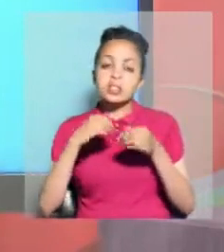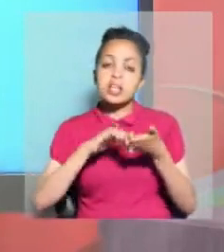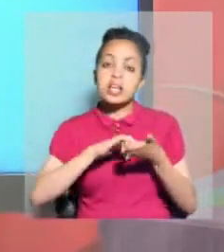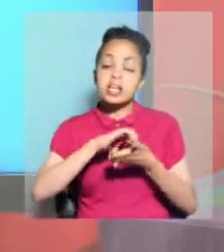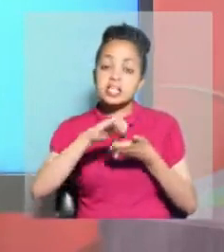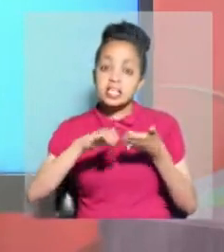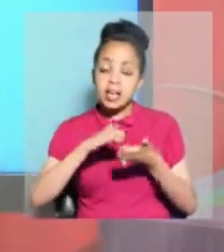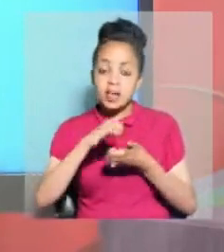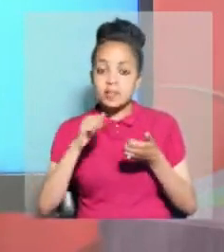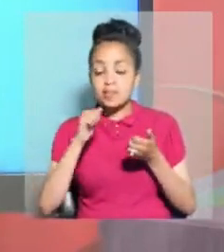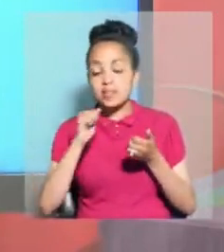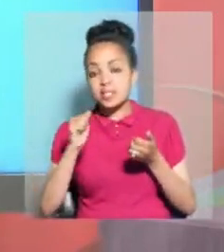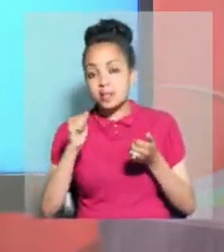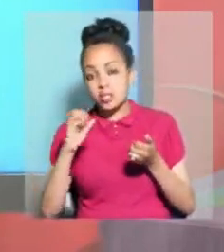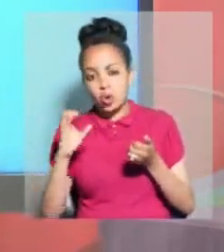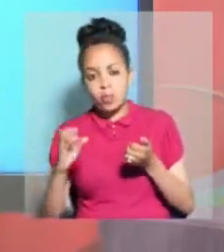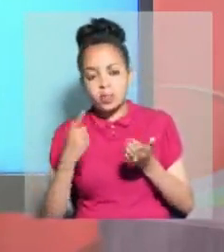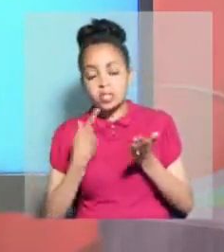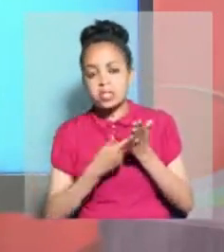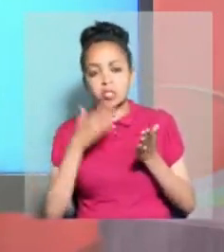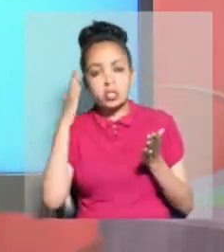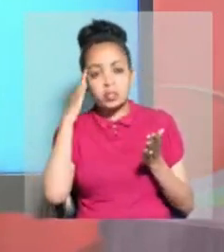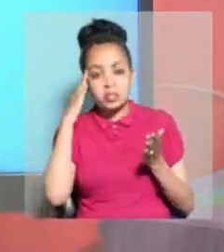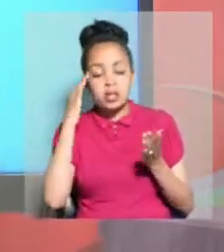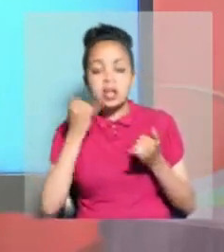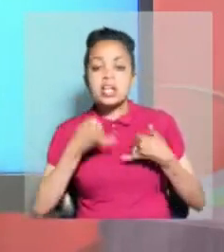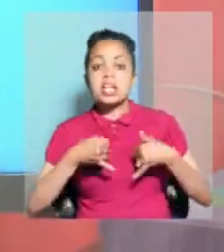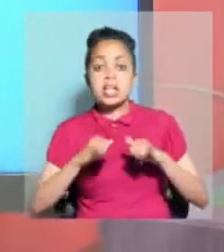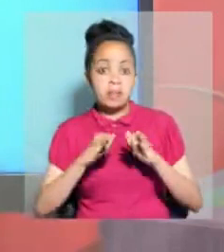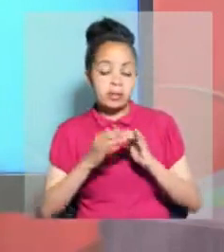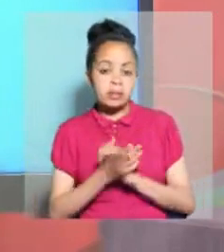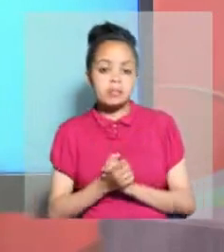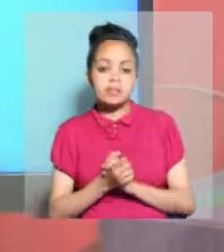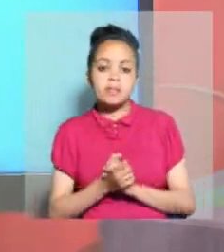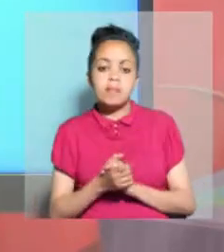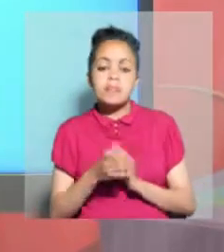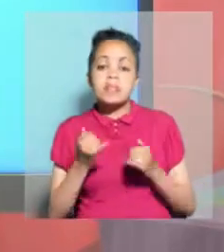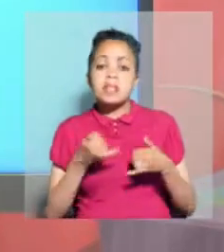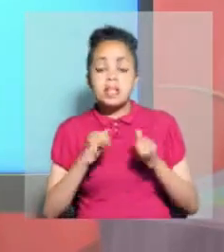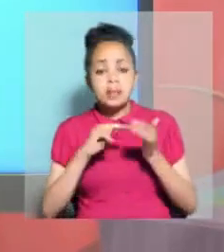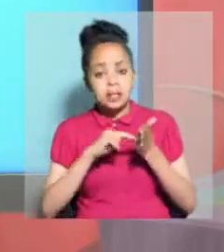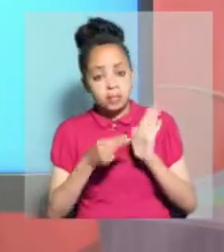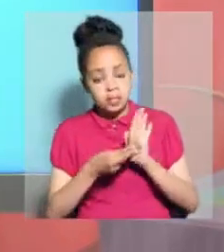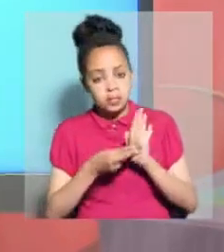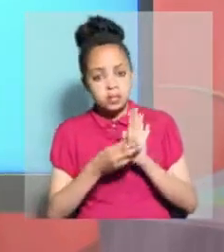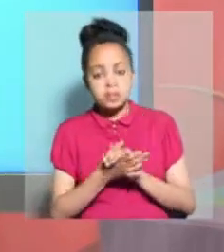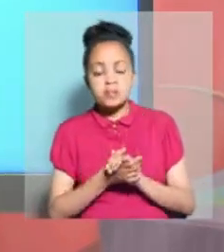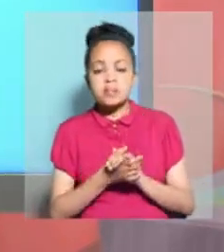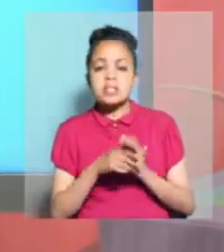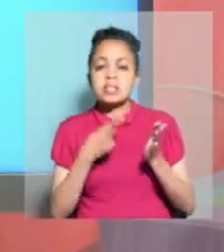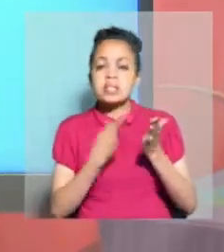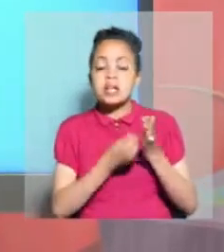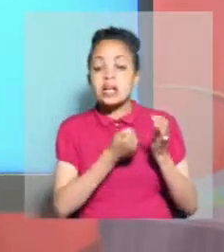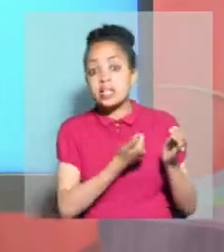complex. These are termed to be inhibitor. When we say inhibitor, they are